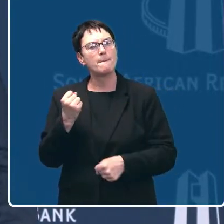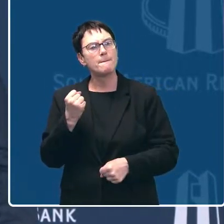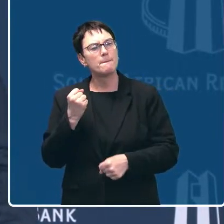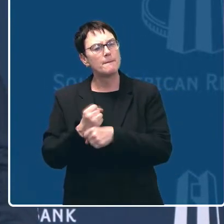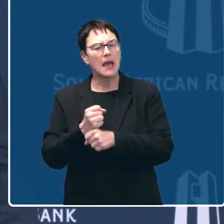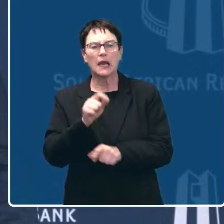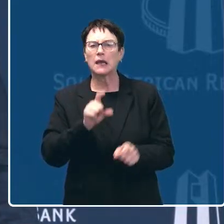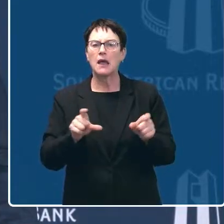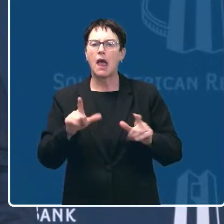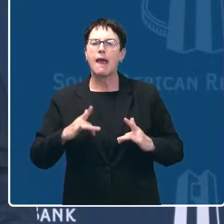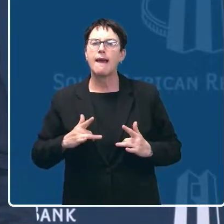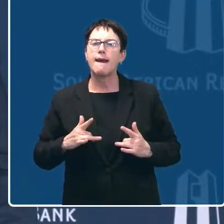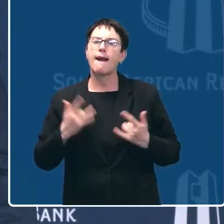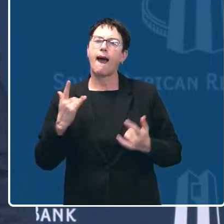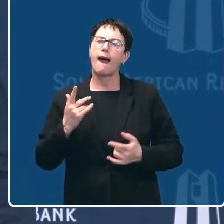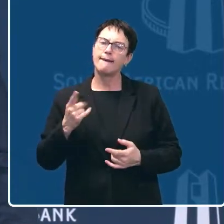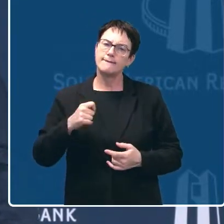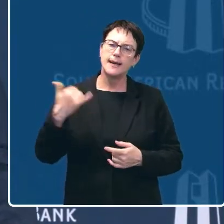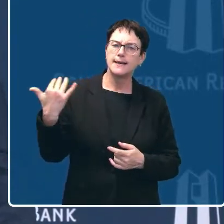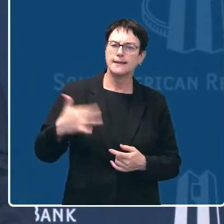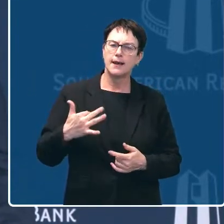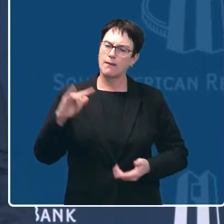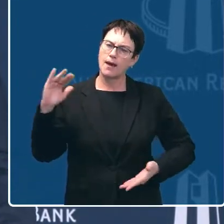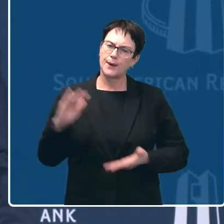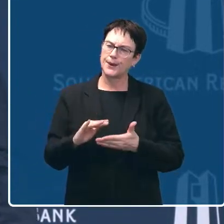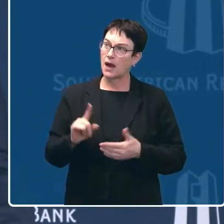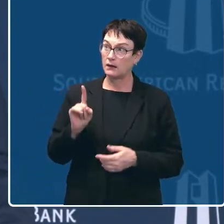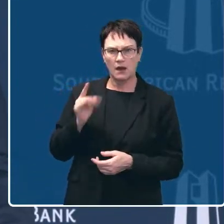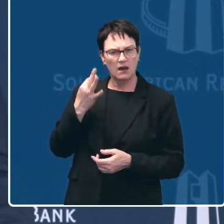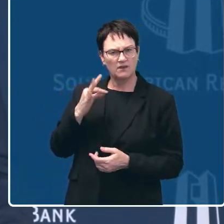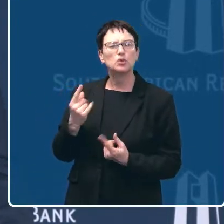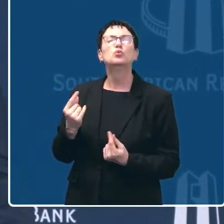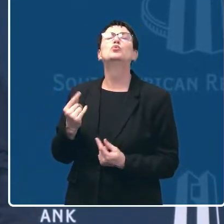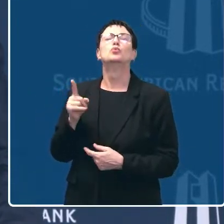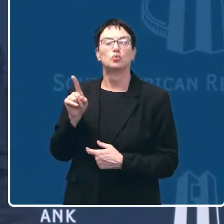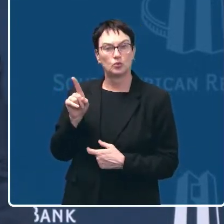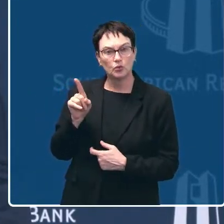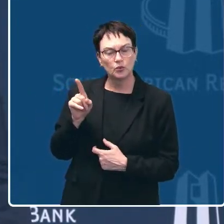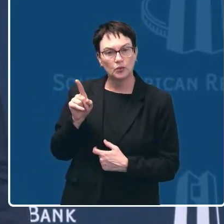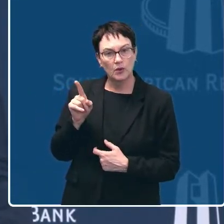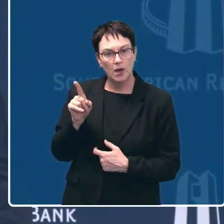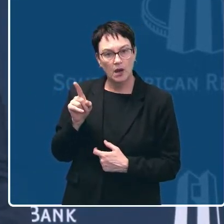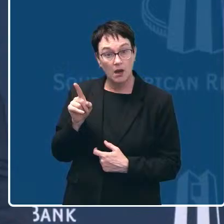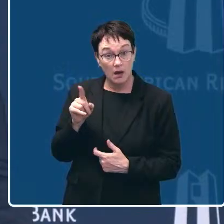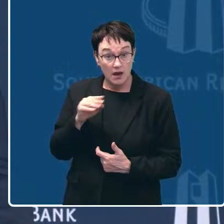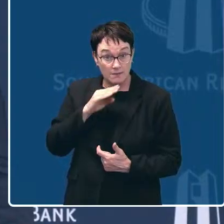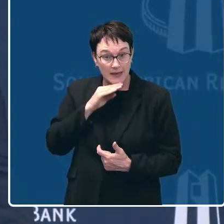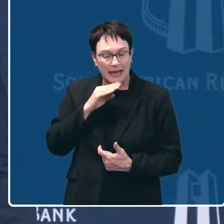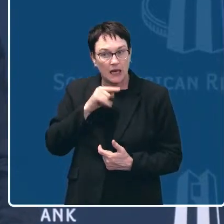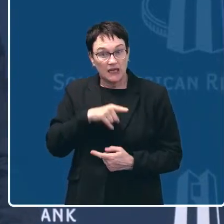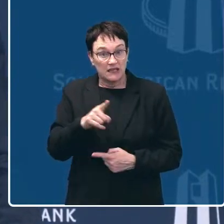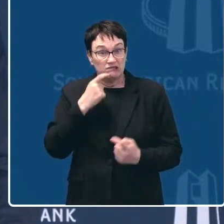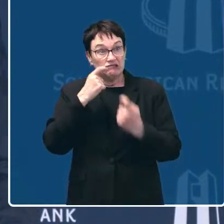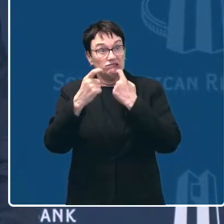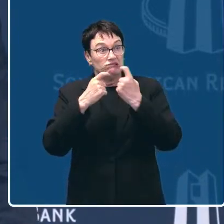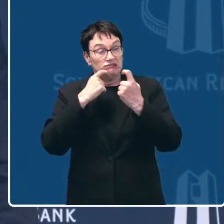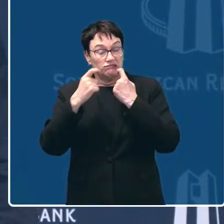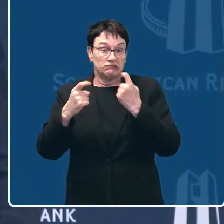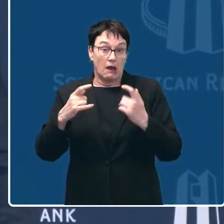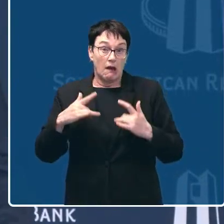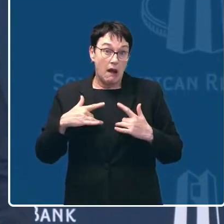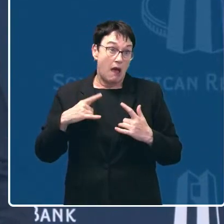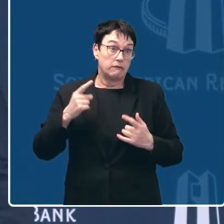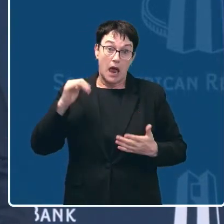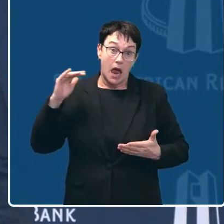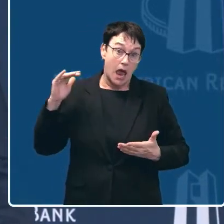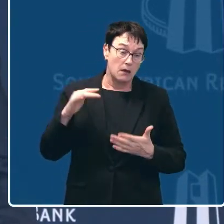living. And the high cost of living, once you say high cost of living, that means it has reached a level. You will not be able to bring it